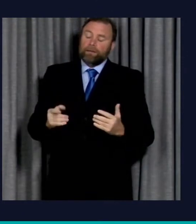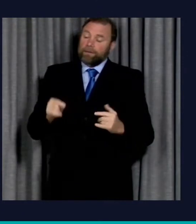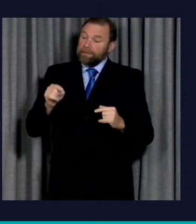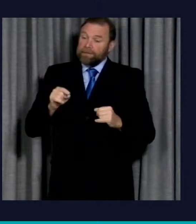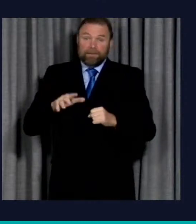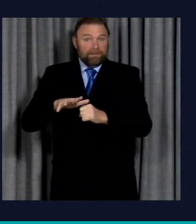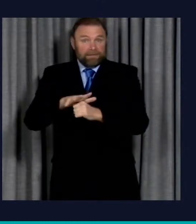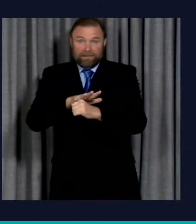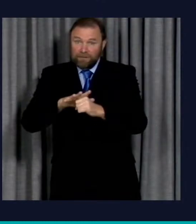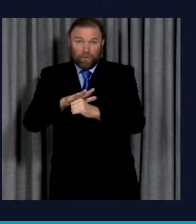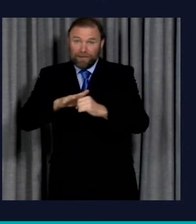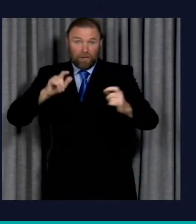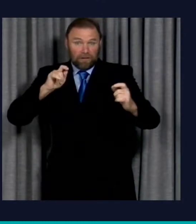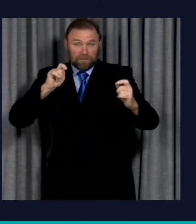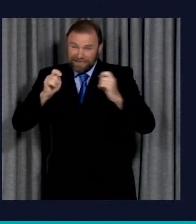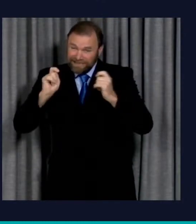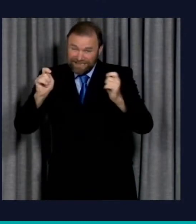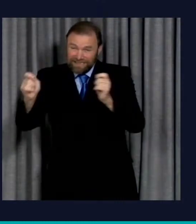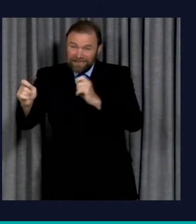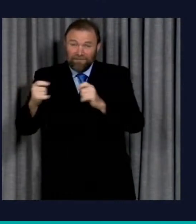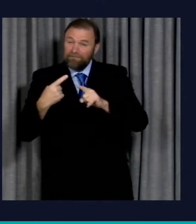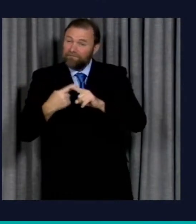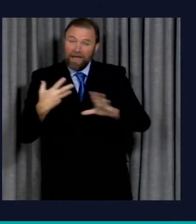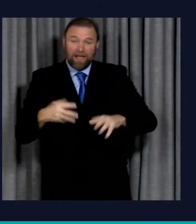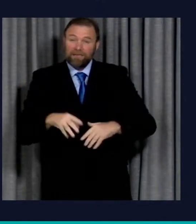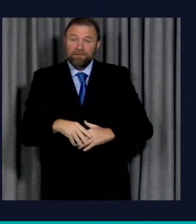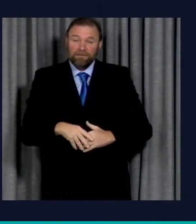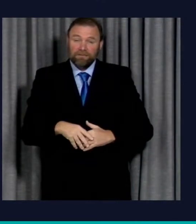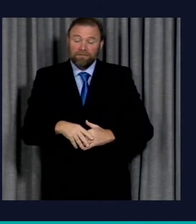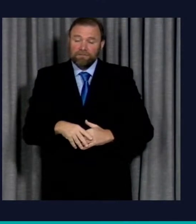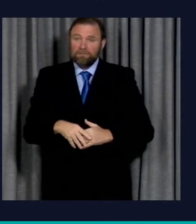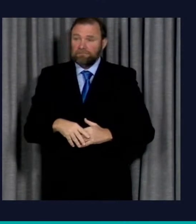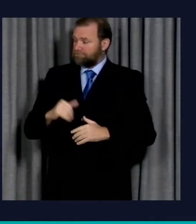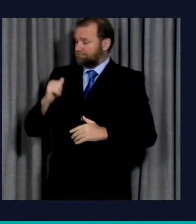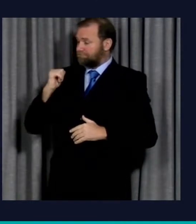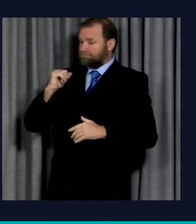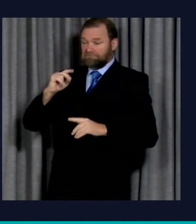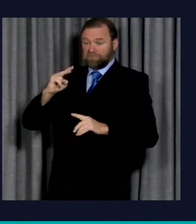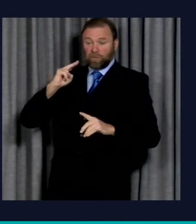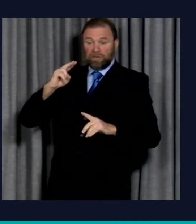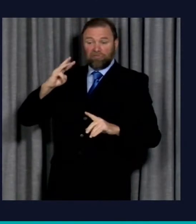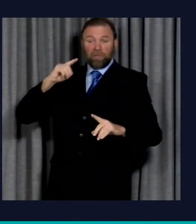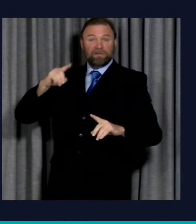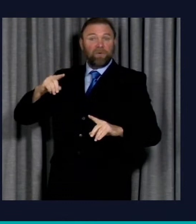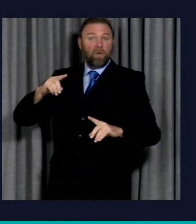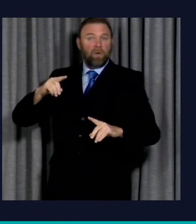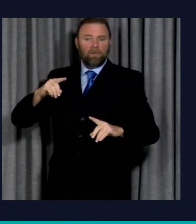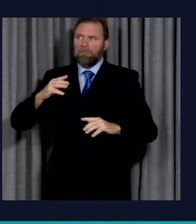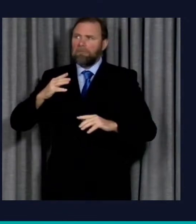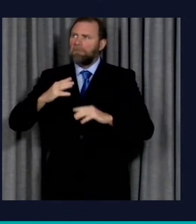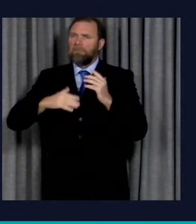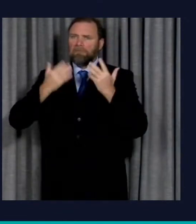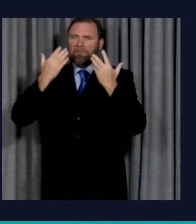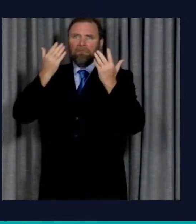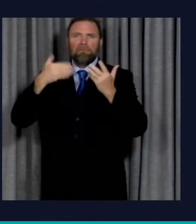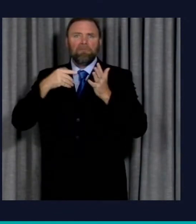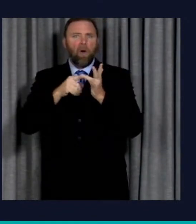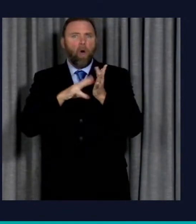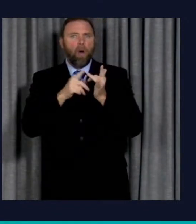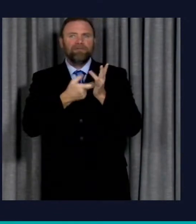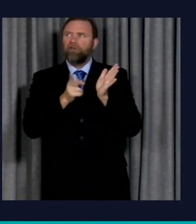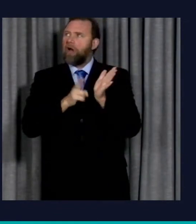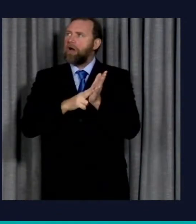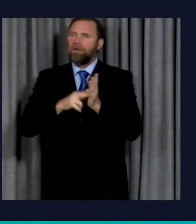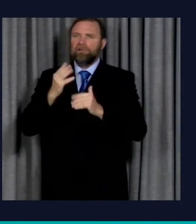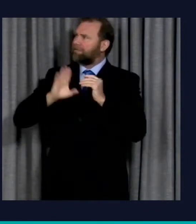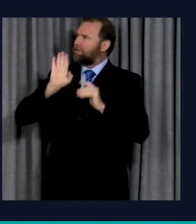fast-moving situation. Just a few weeks ago, no one had heard about the Omicron variant. Today, most